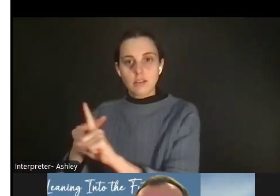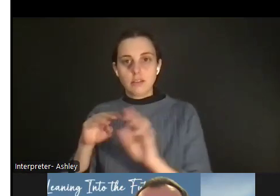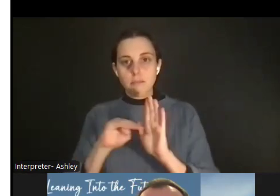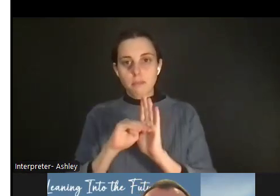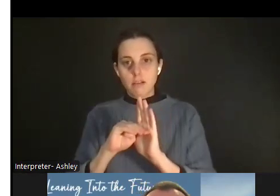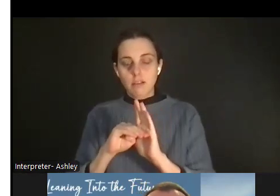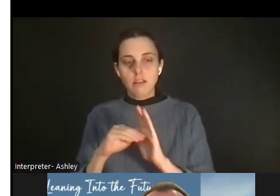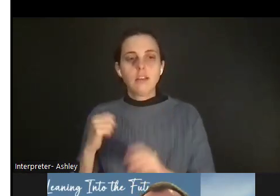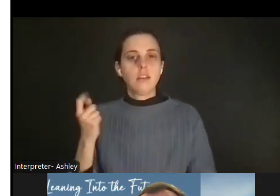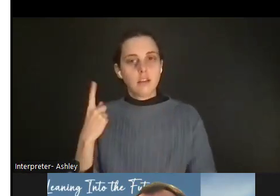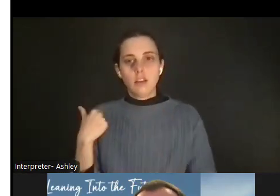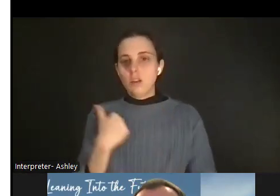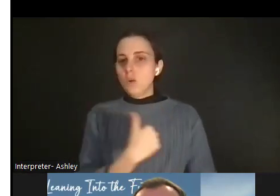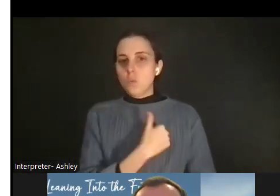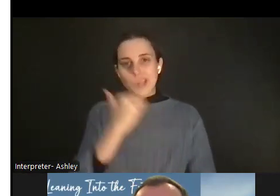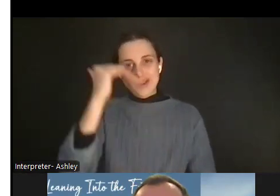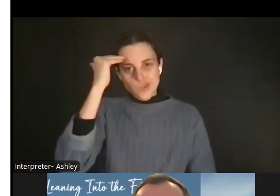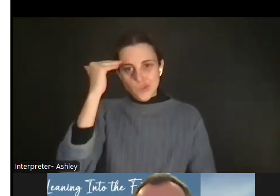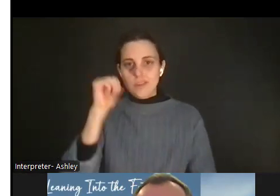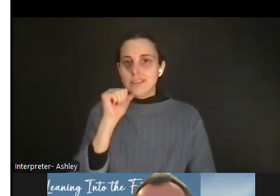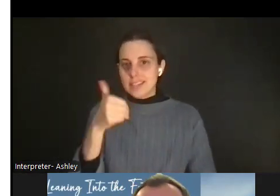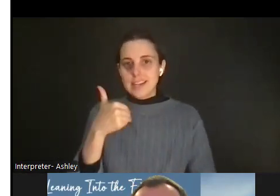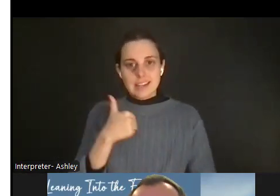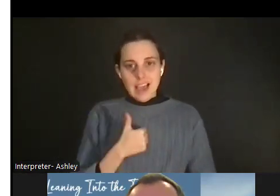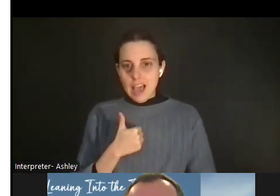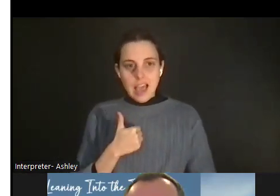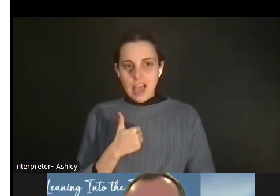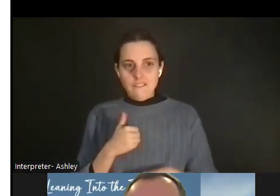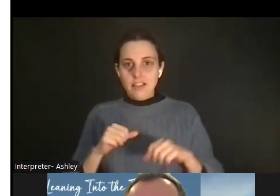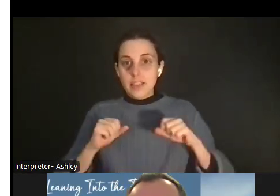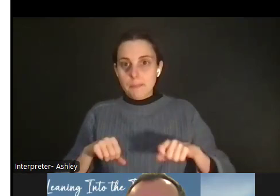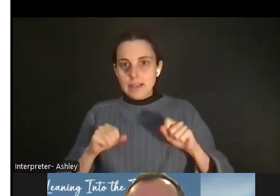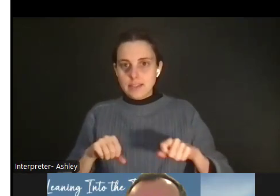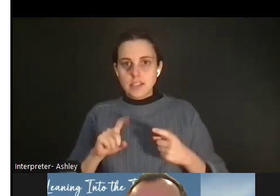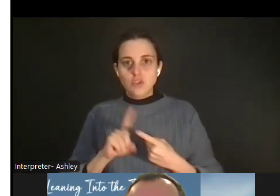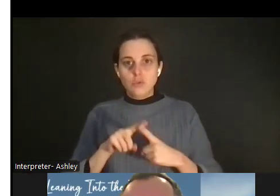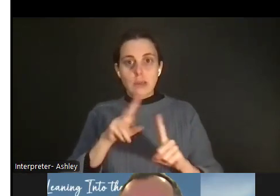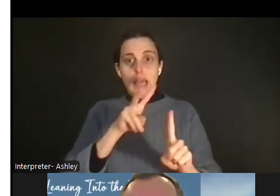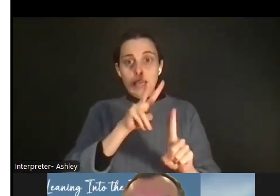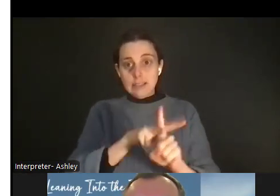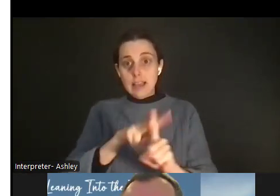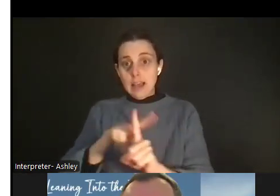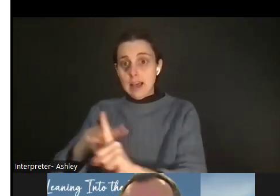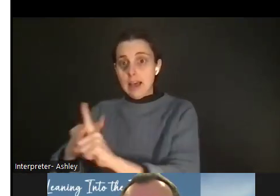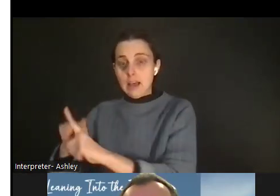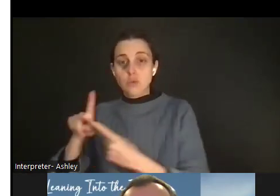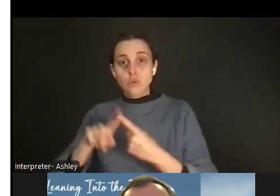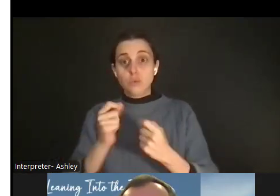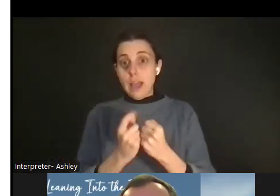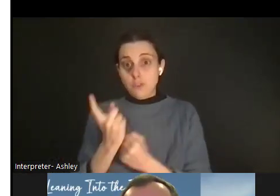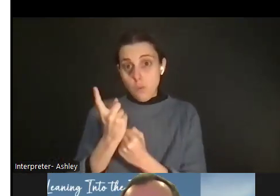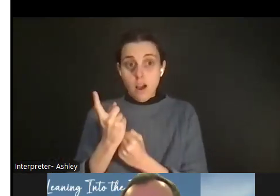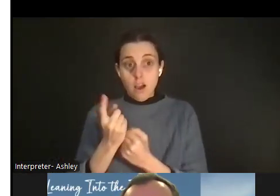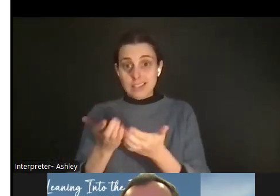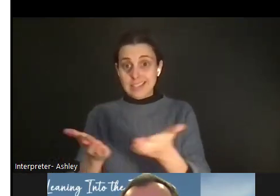the capacity, and I doubt any organization has the capacity of assigning a mentor to every staff.